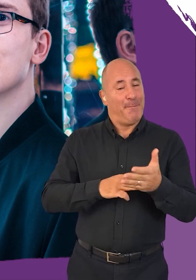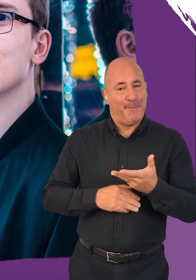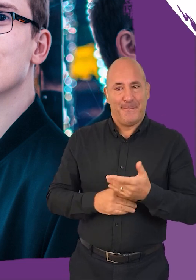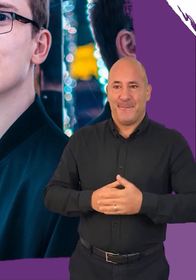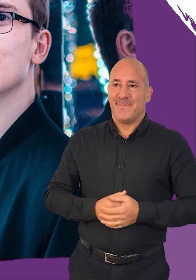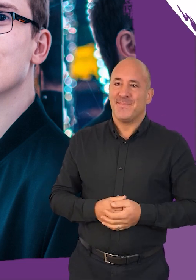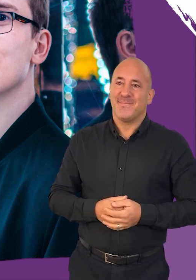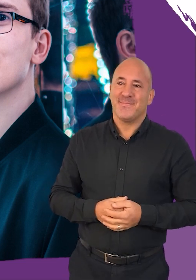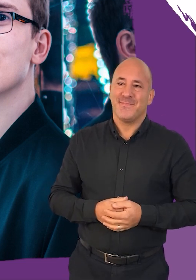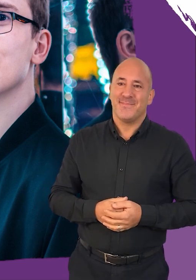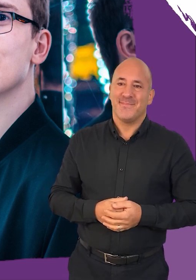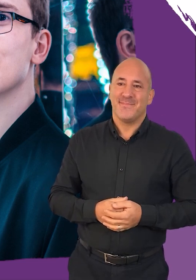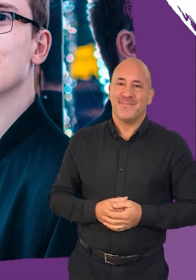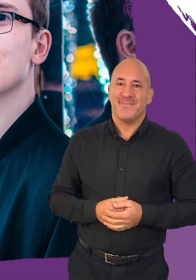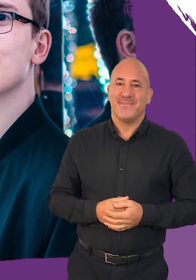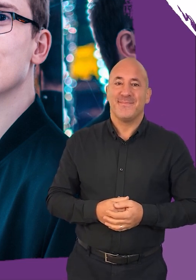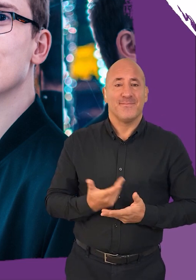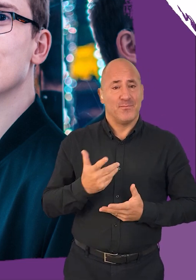Liam O'Dell.